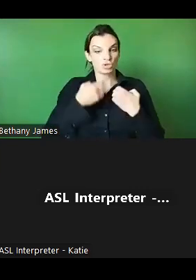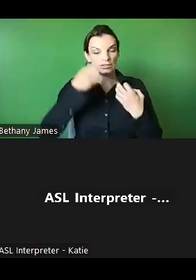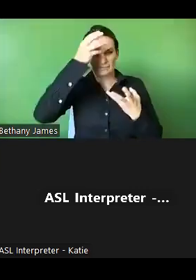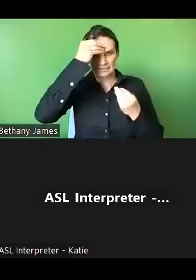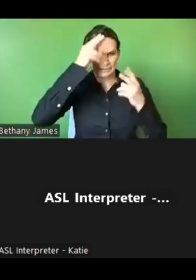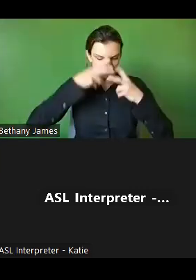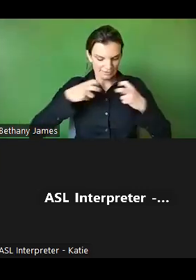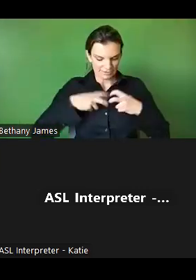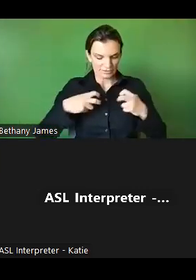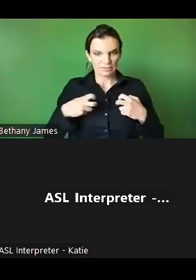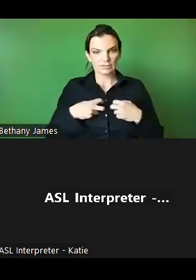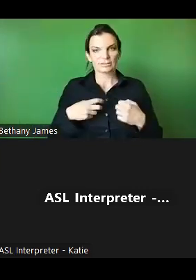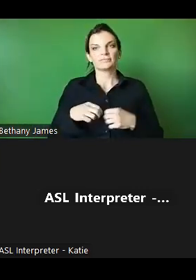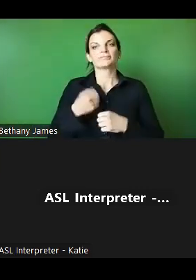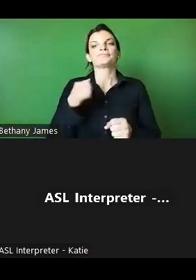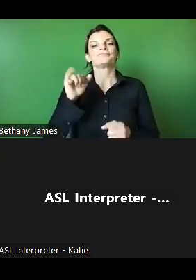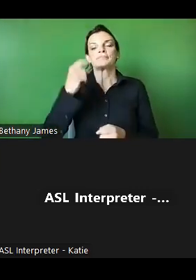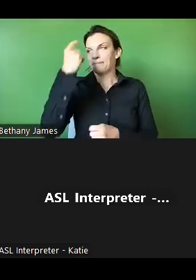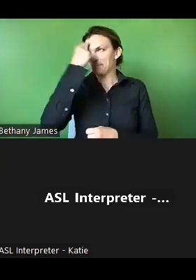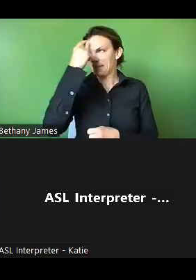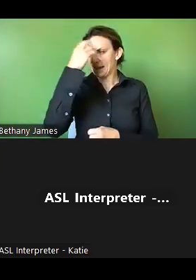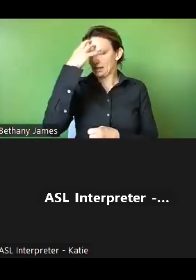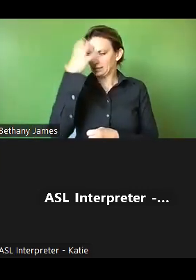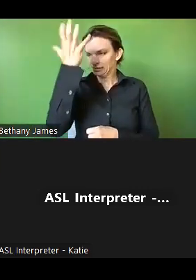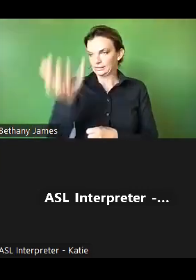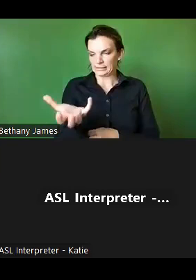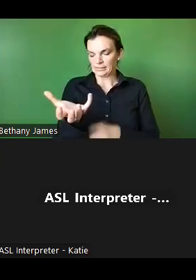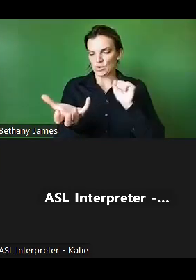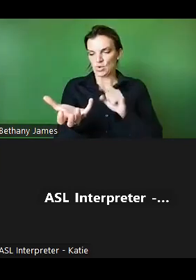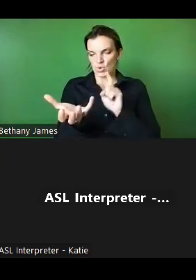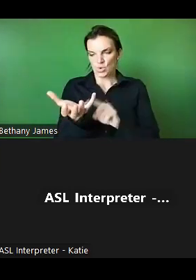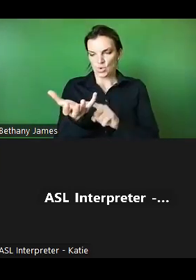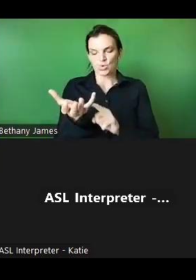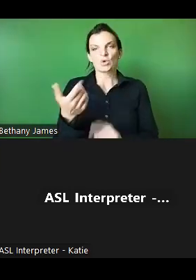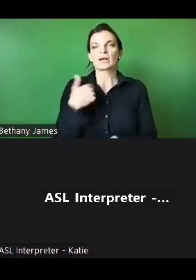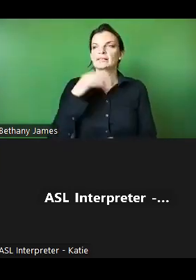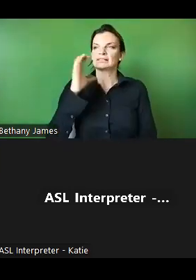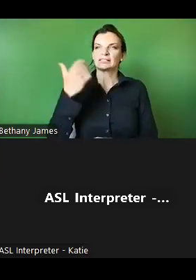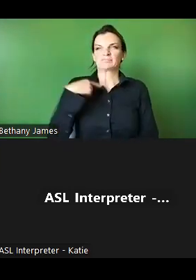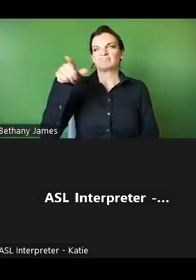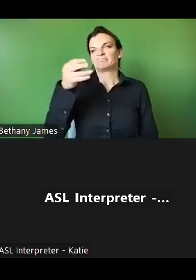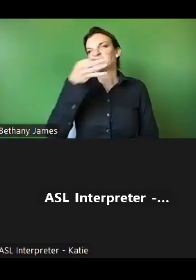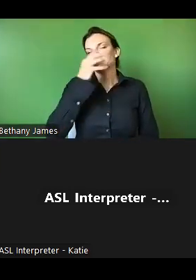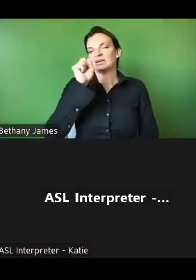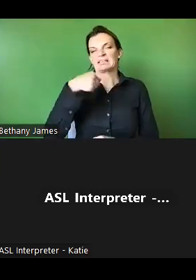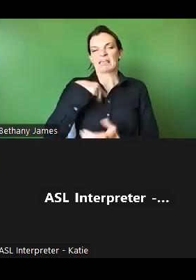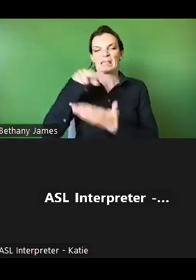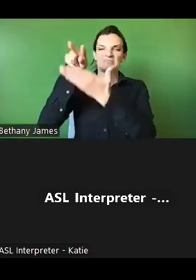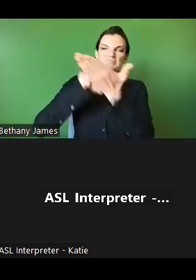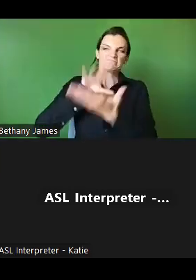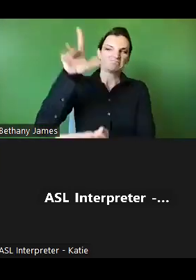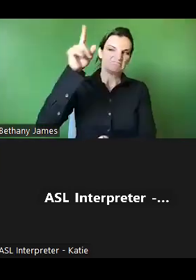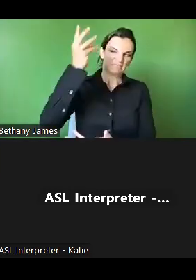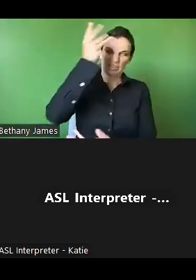of genuinely having telepathy, but in the sense of thinking you know what other people are thinking or what they